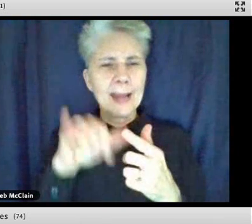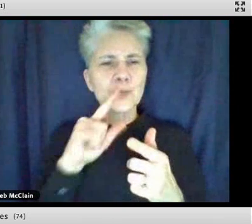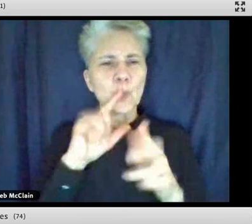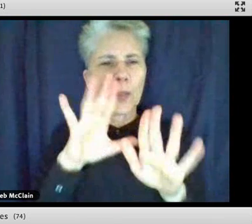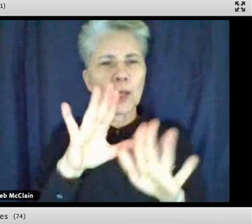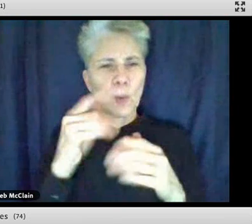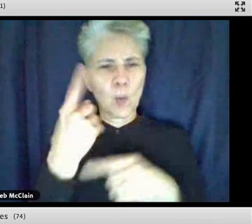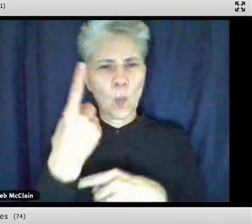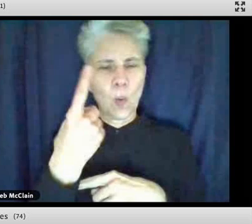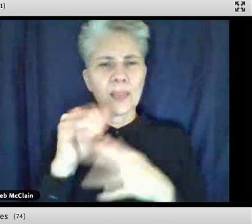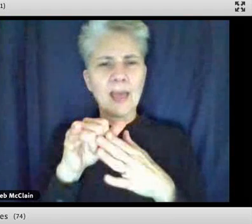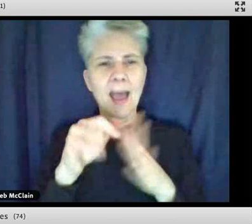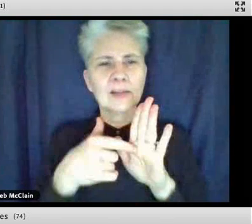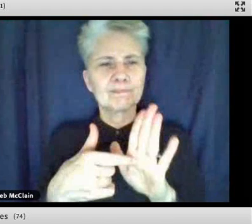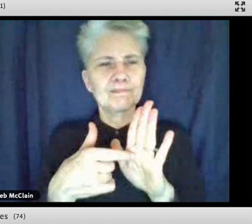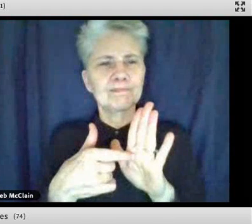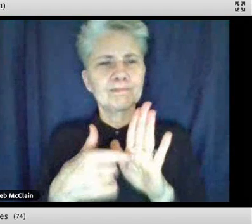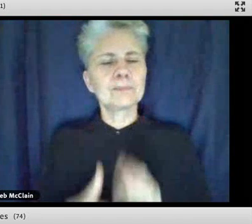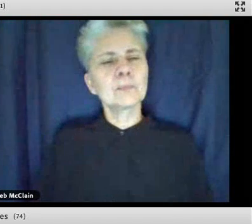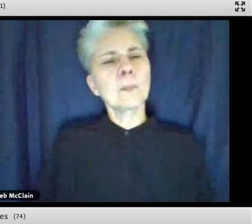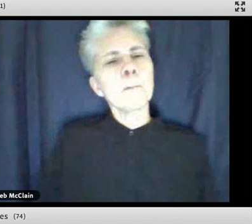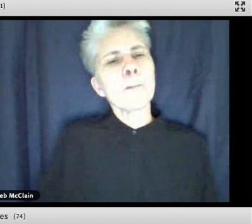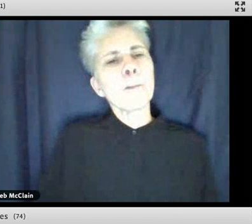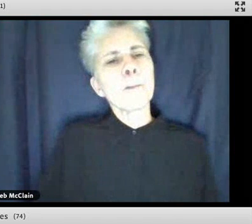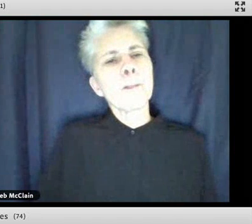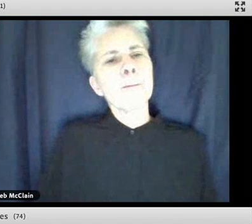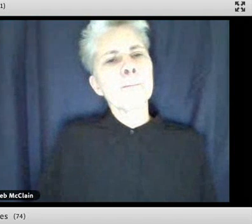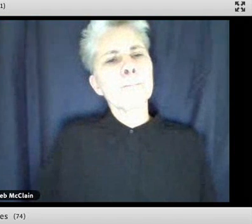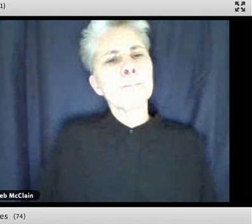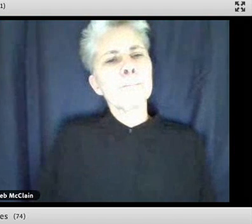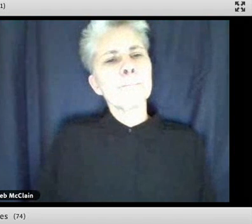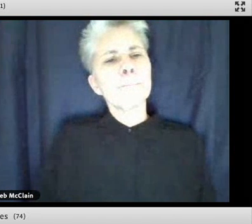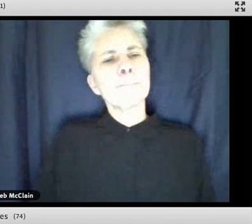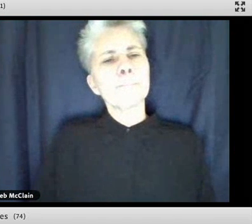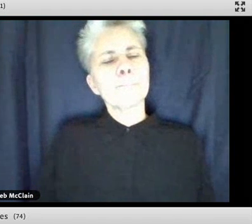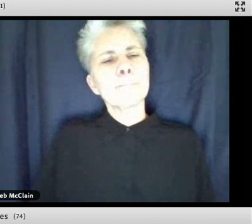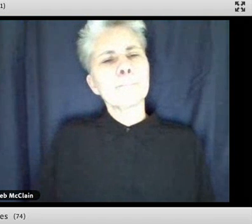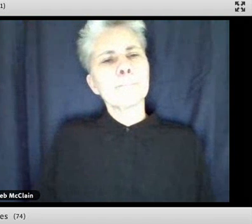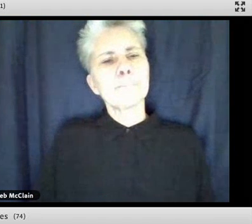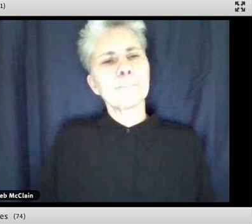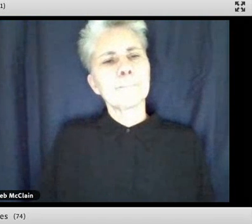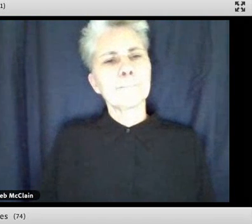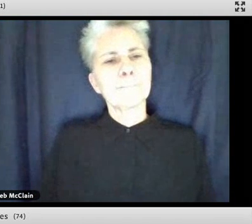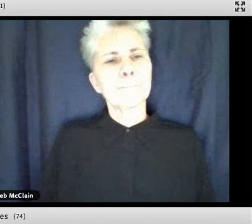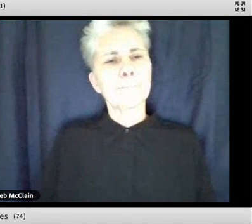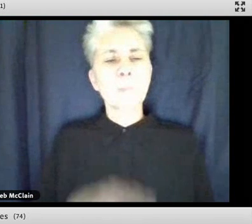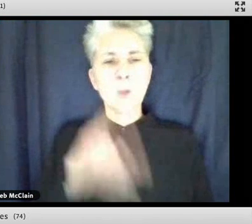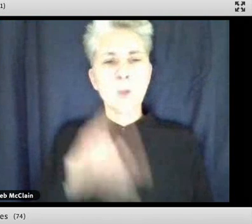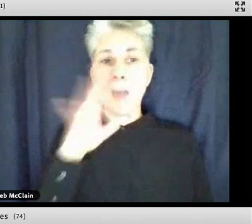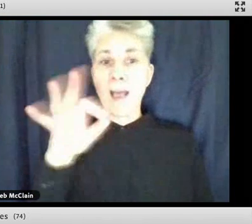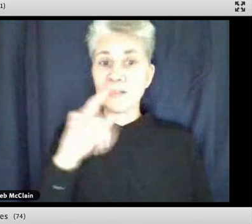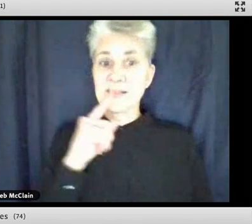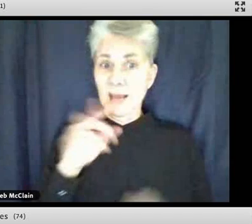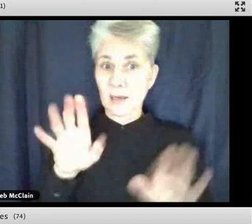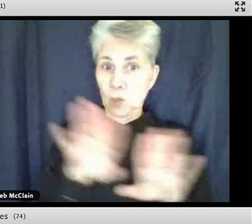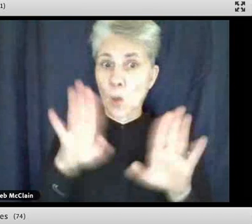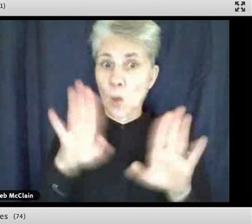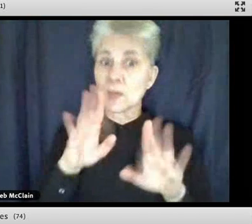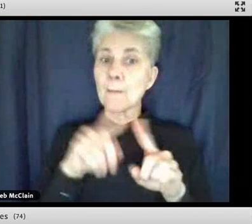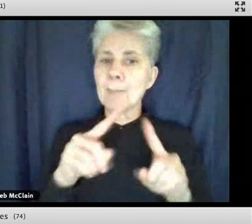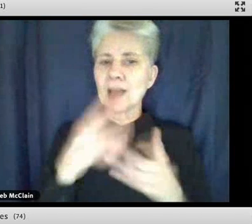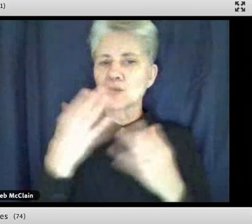This come up for just a second. So they say our doors are closed, but our services continue. And then they also offer the COVID-19